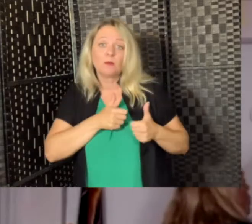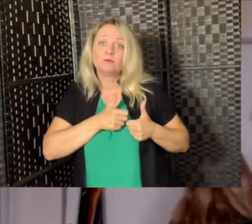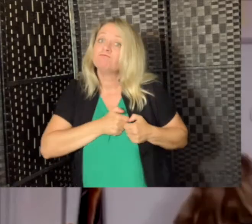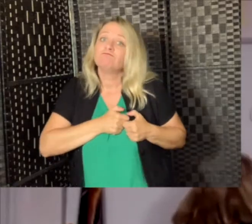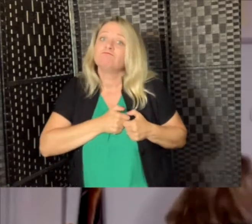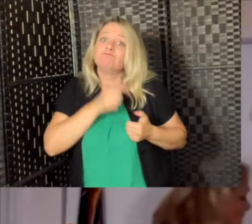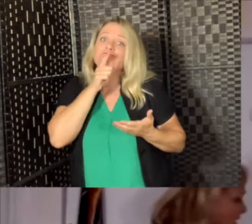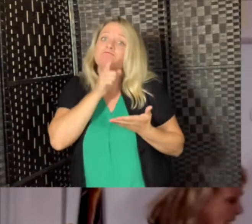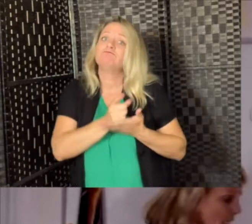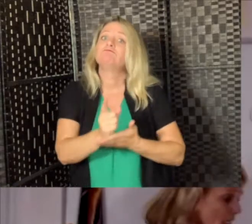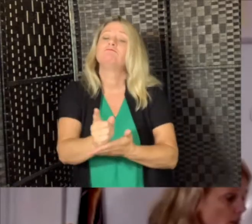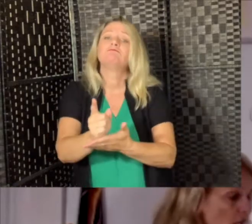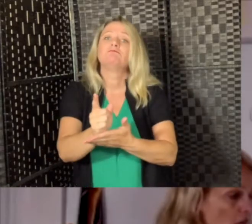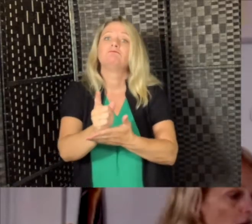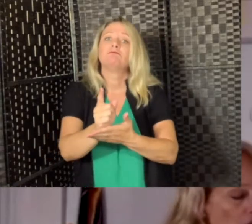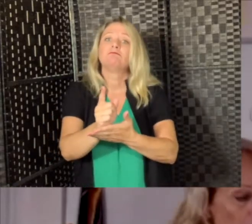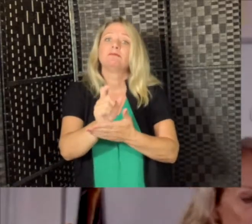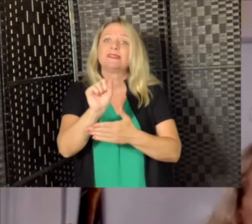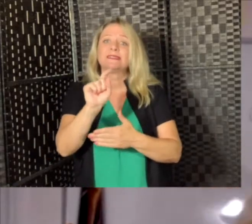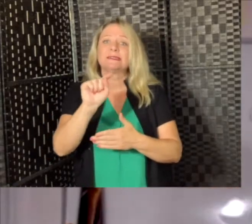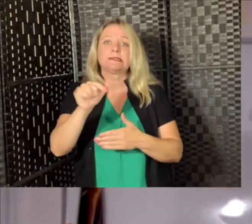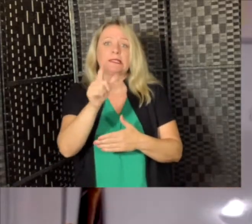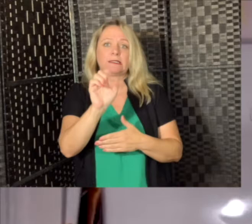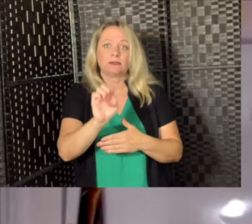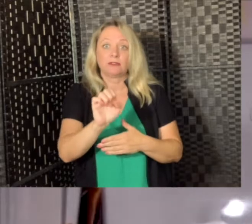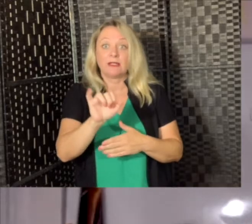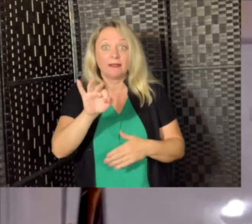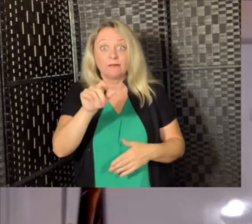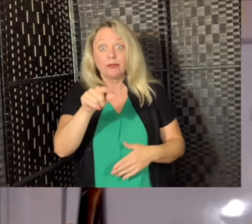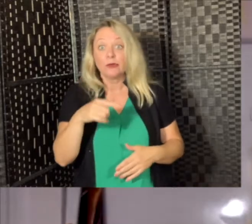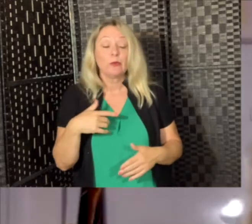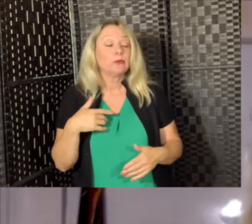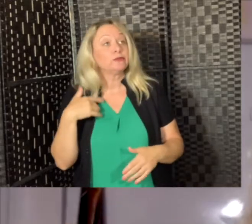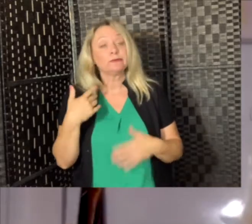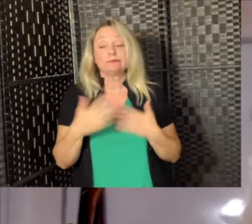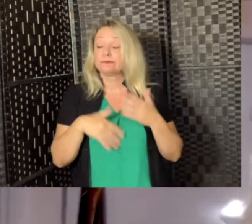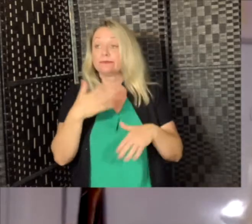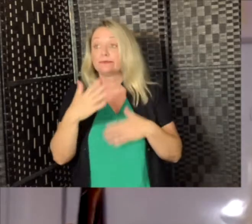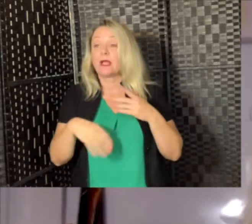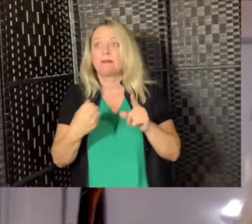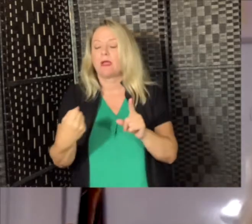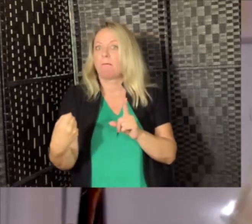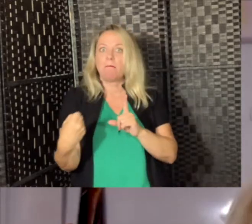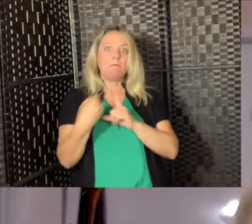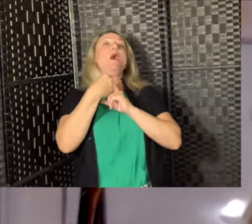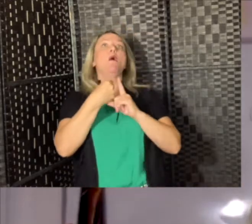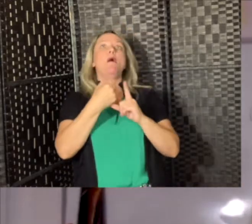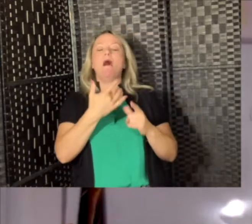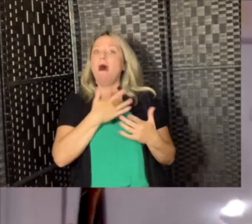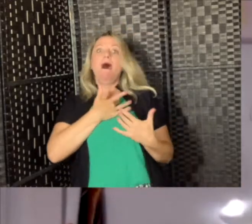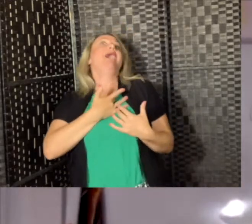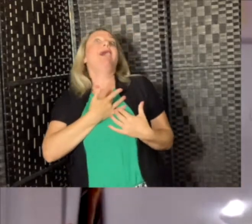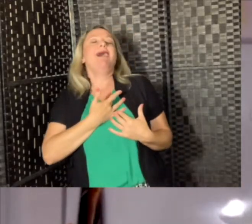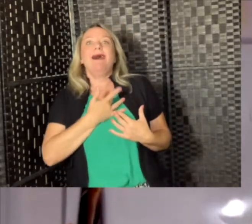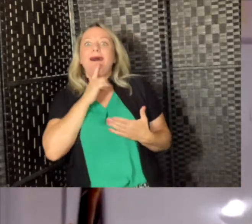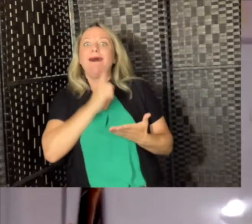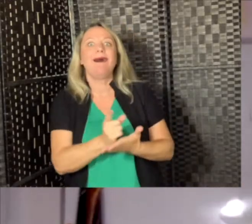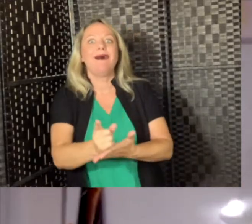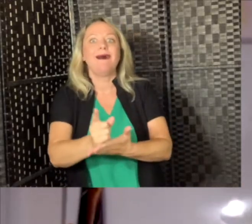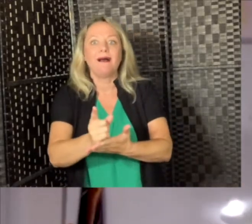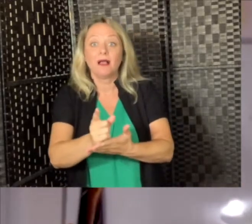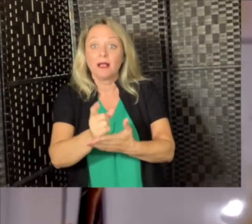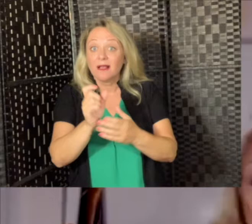don't know this stage and you're caught off guard, you can misunderstand it. So on the romantic